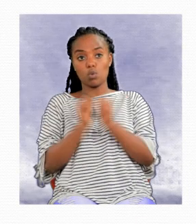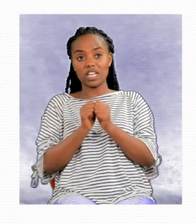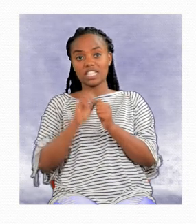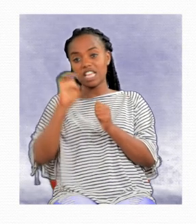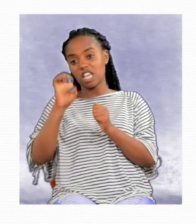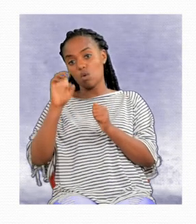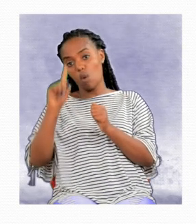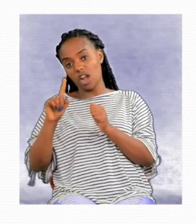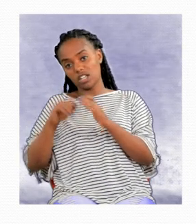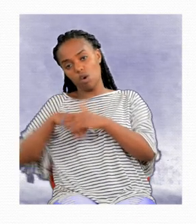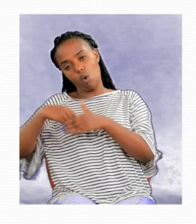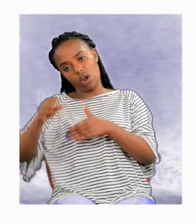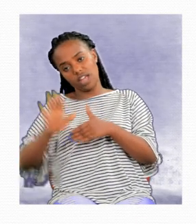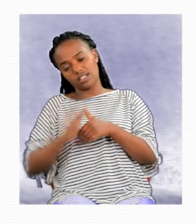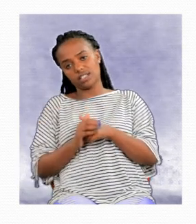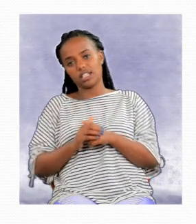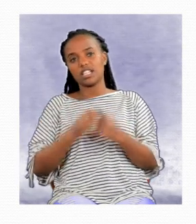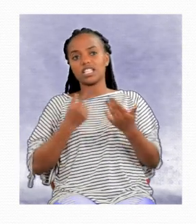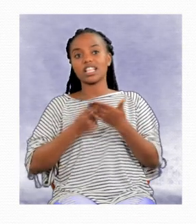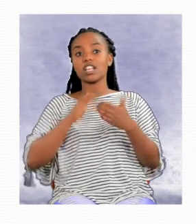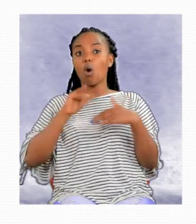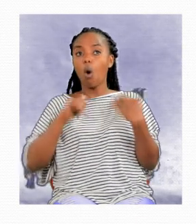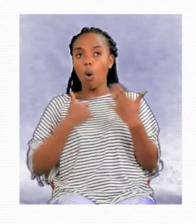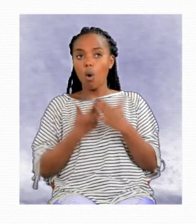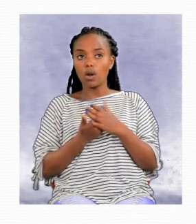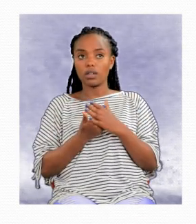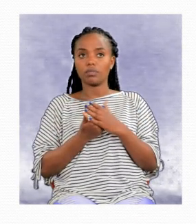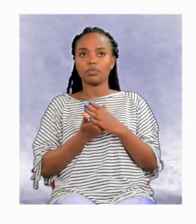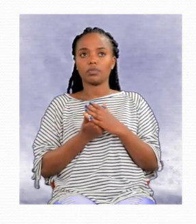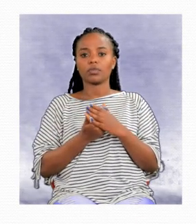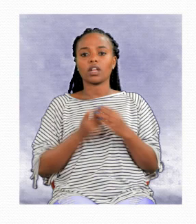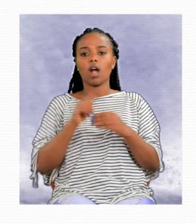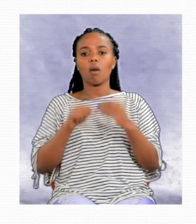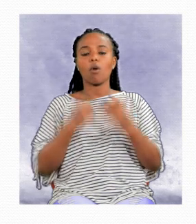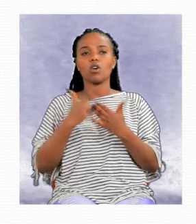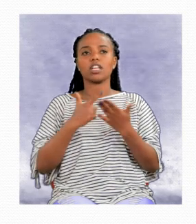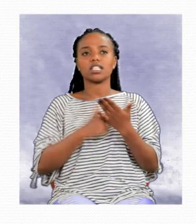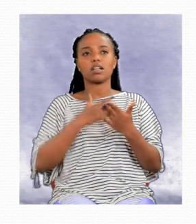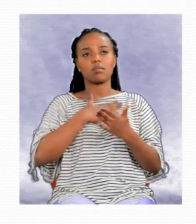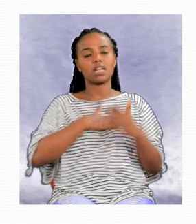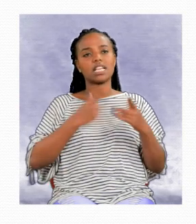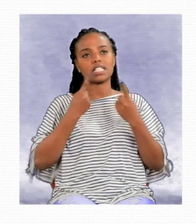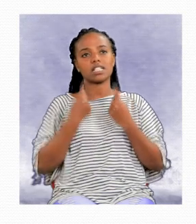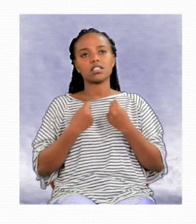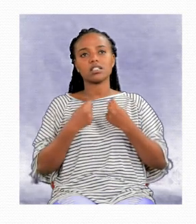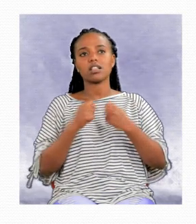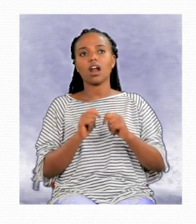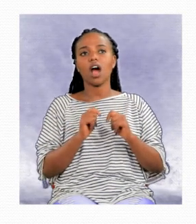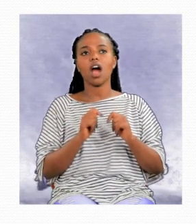occurred. So this all about the lesson. Please try